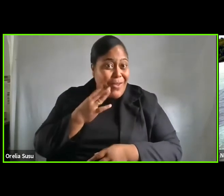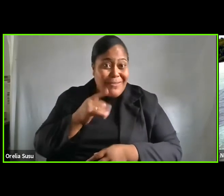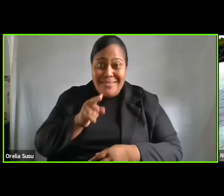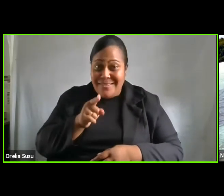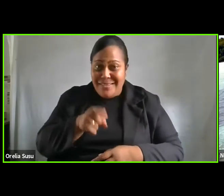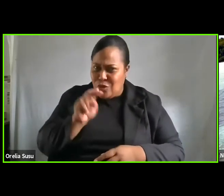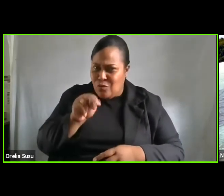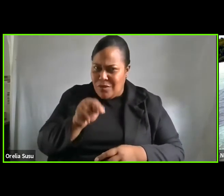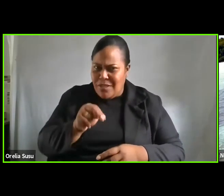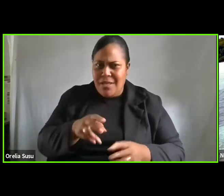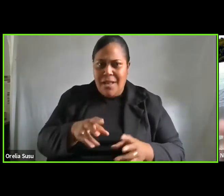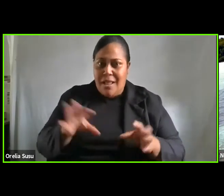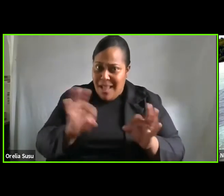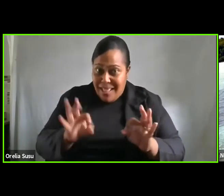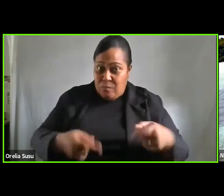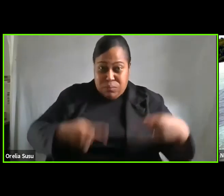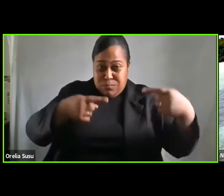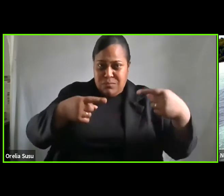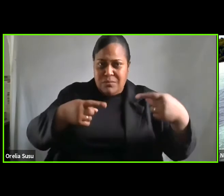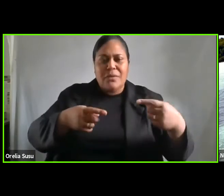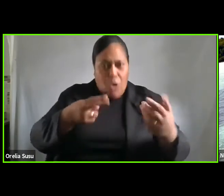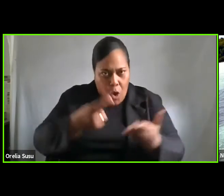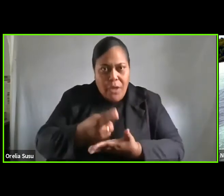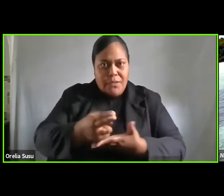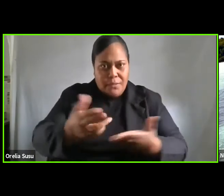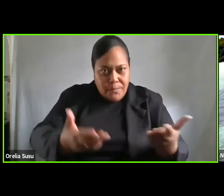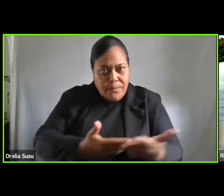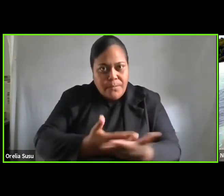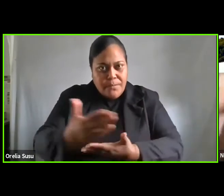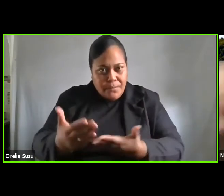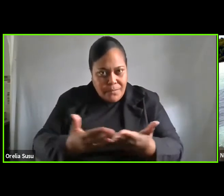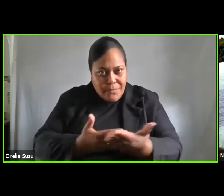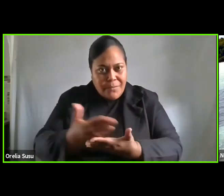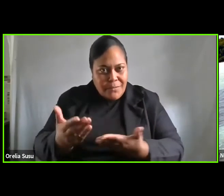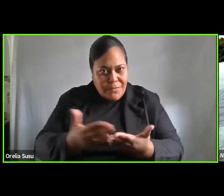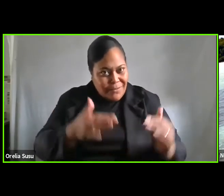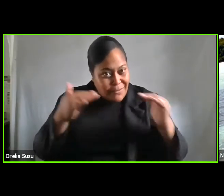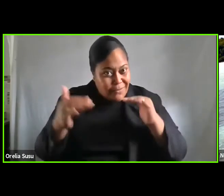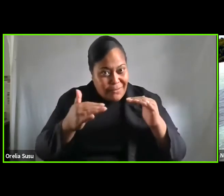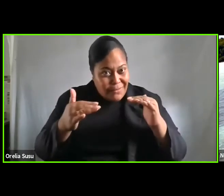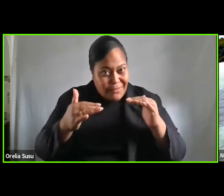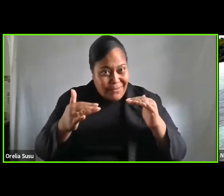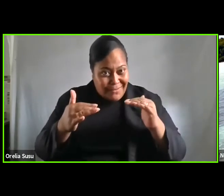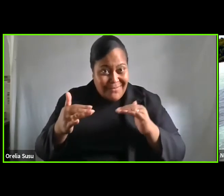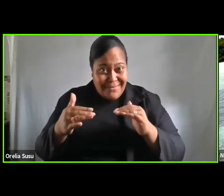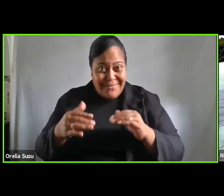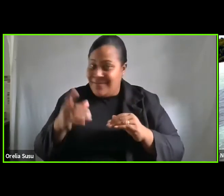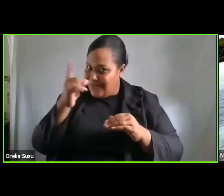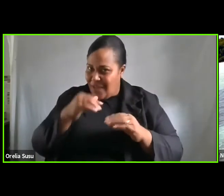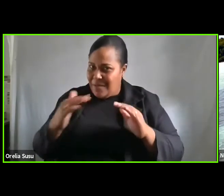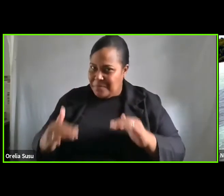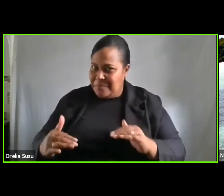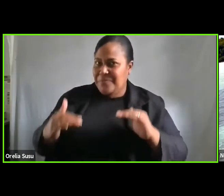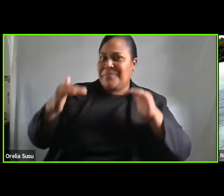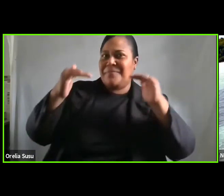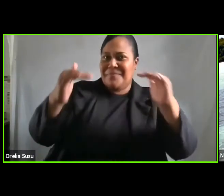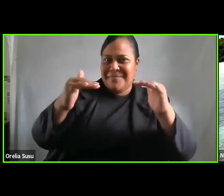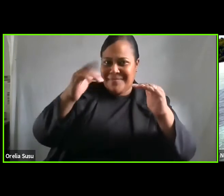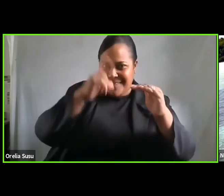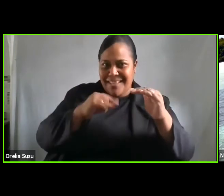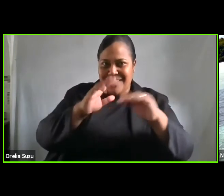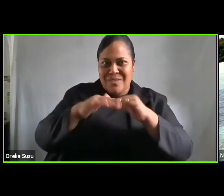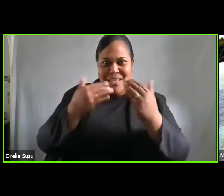discussion with people of all genders you are much more likely to move to the next and can i just say as a feminist let's